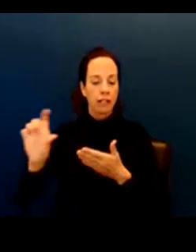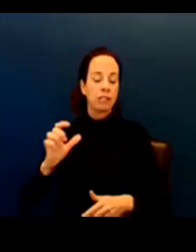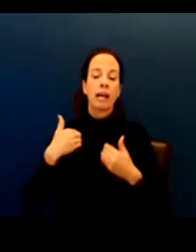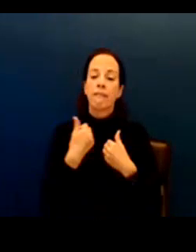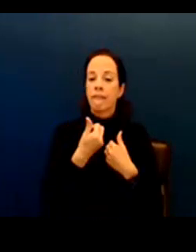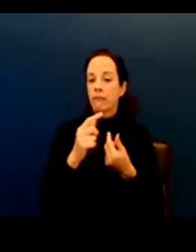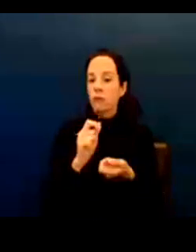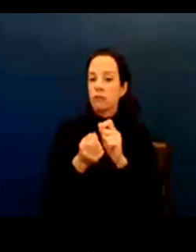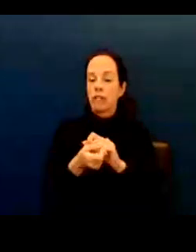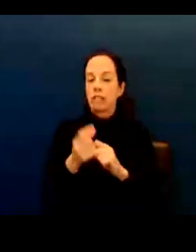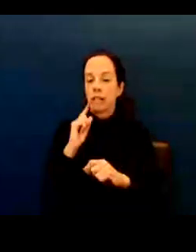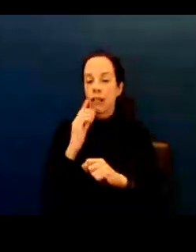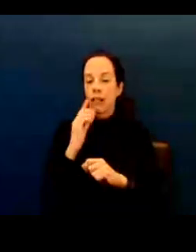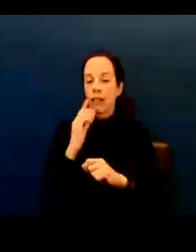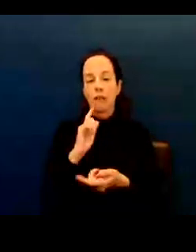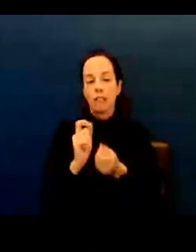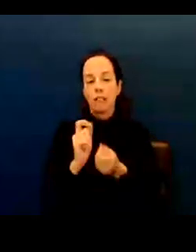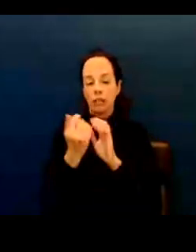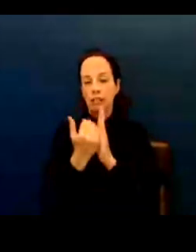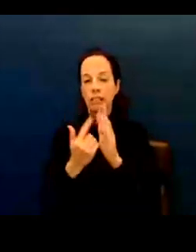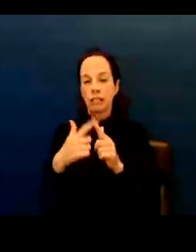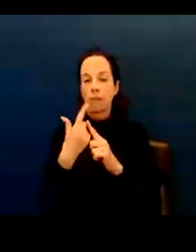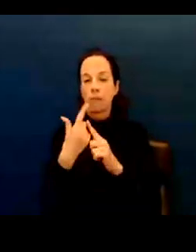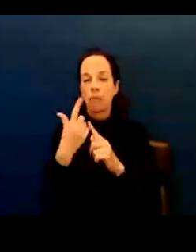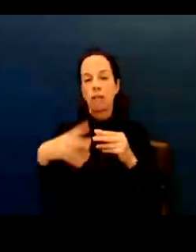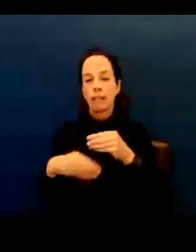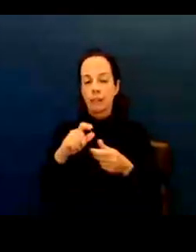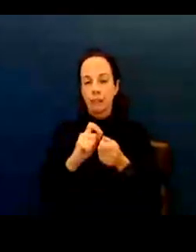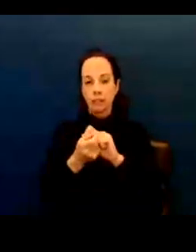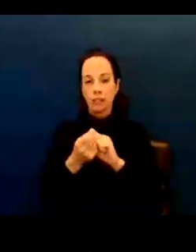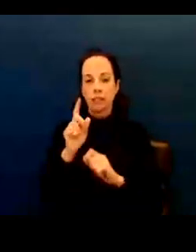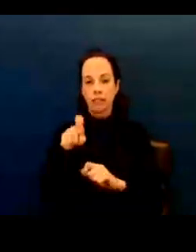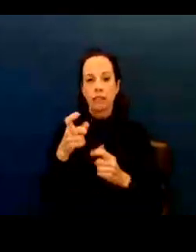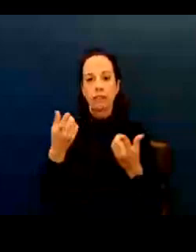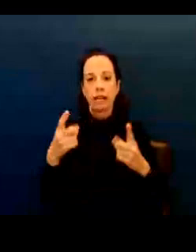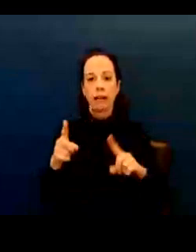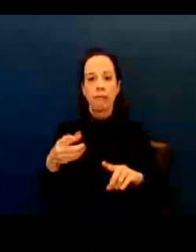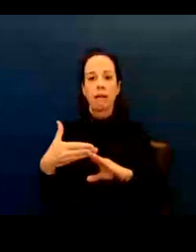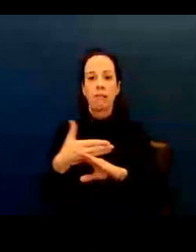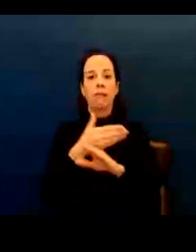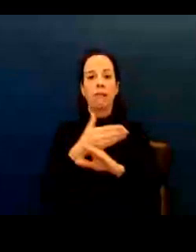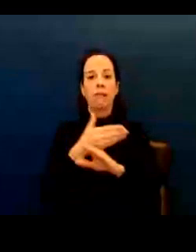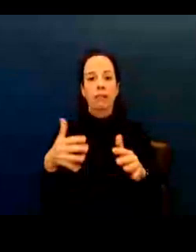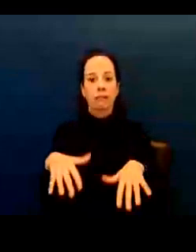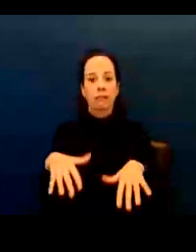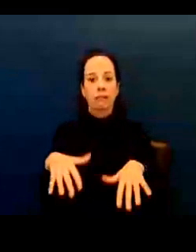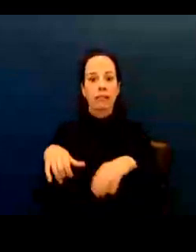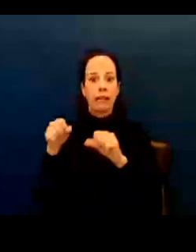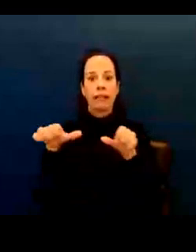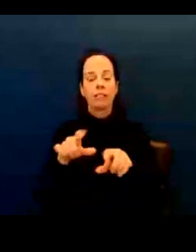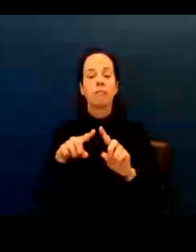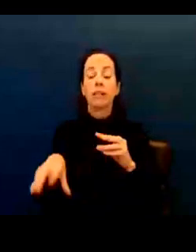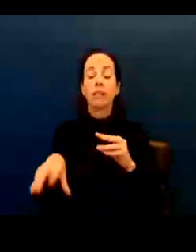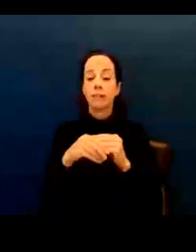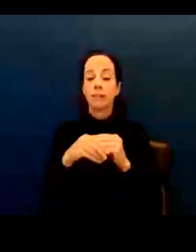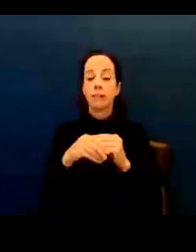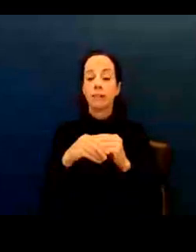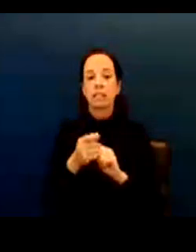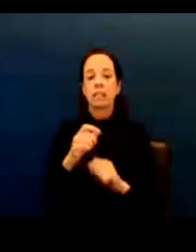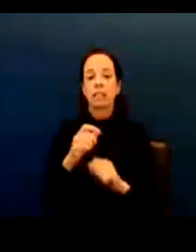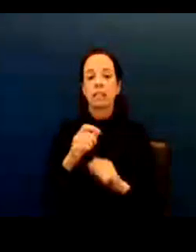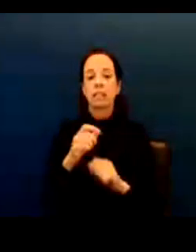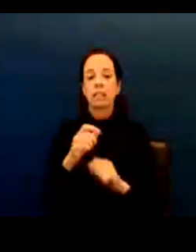on the change list and then one additional change that we need to make prior to taking action. This additional change is that Caltrans